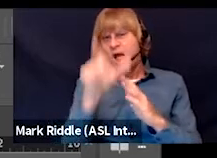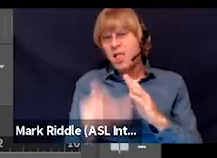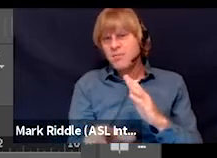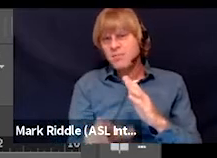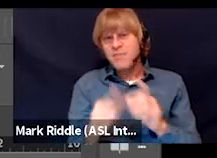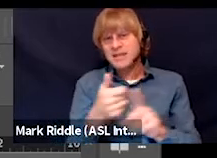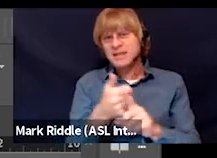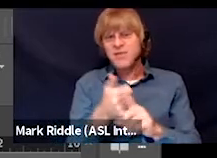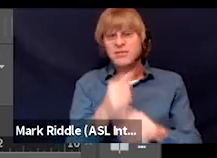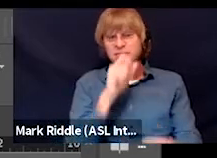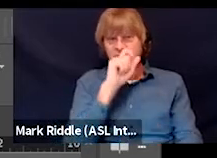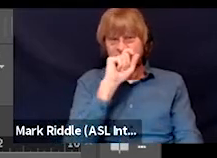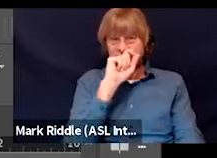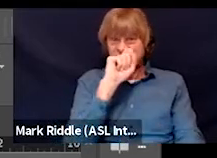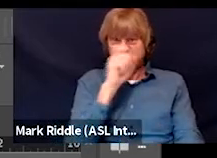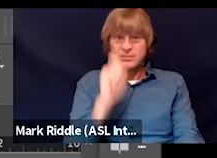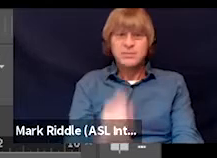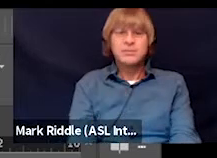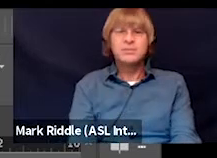by itself.